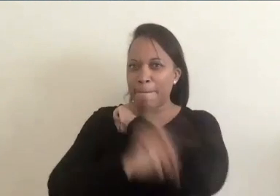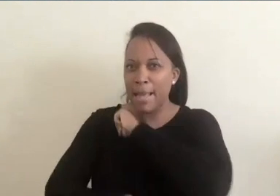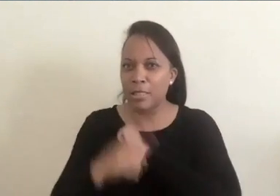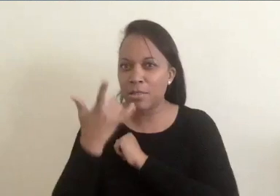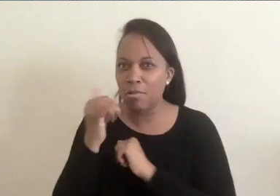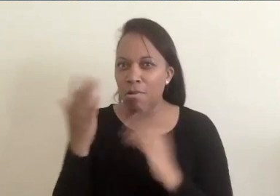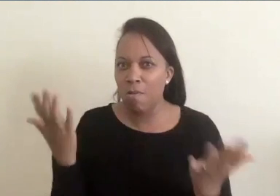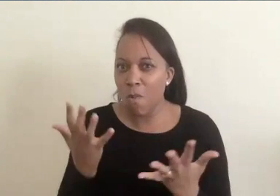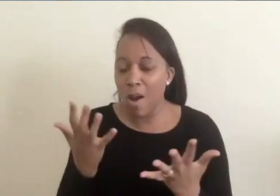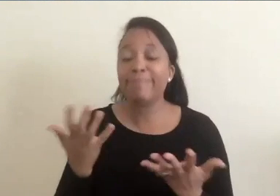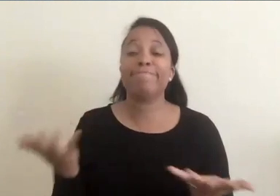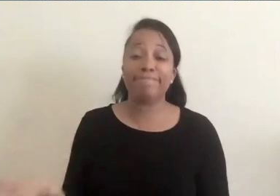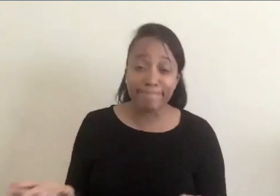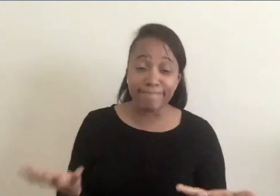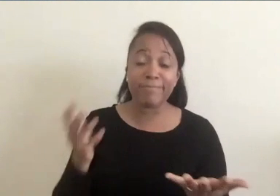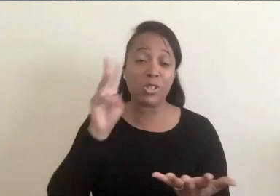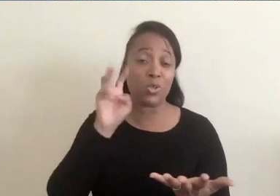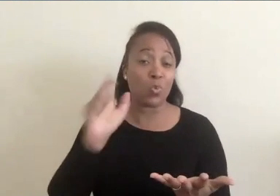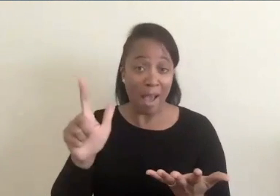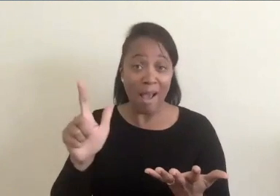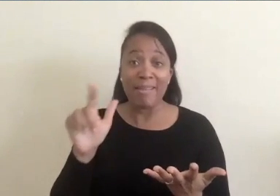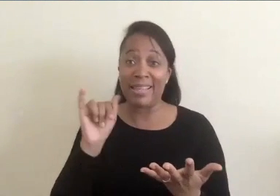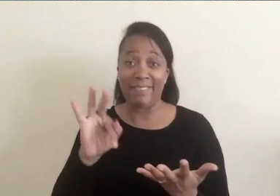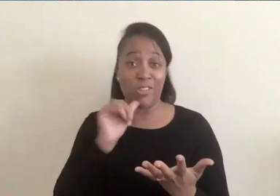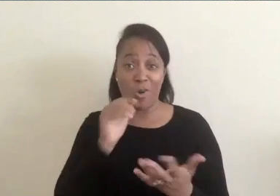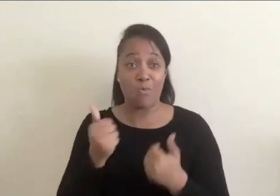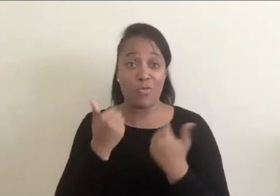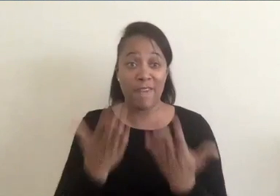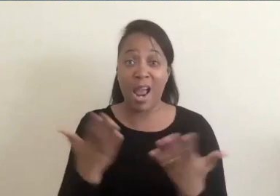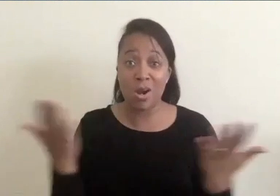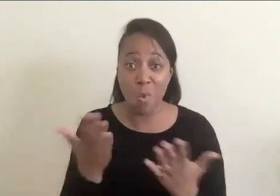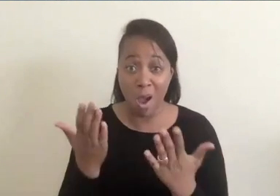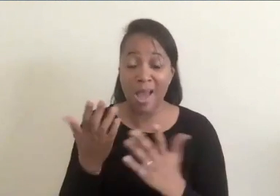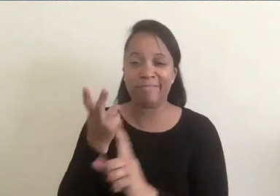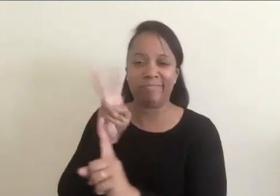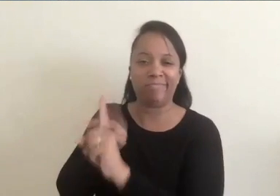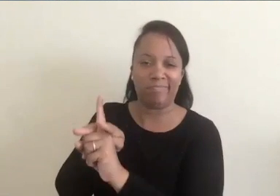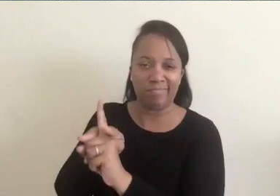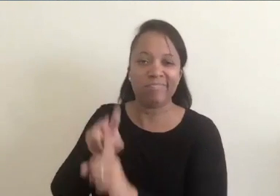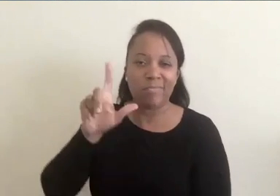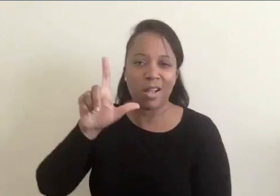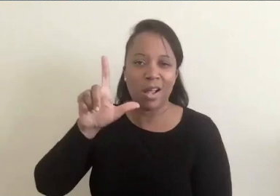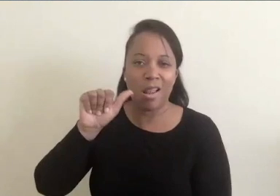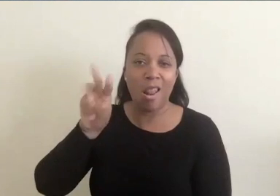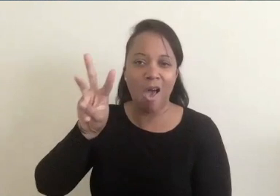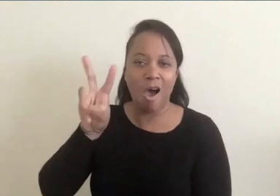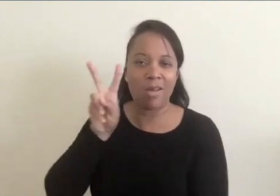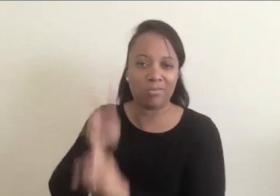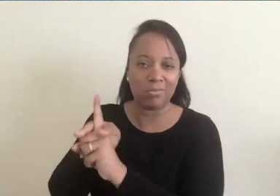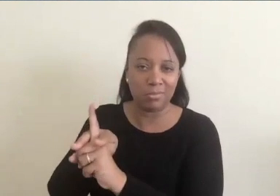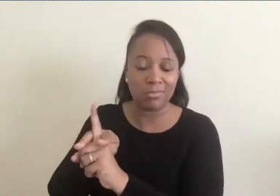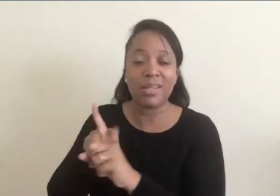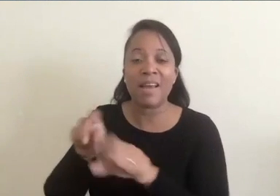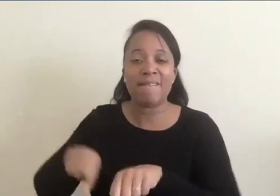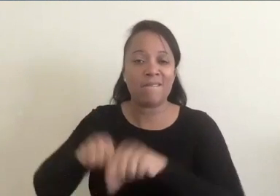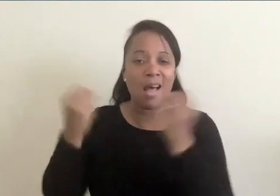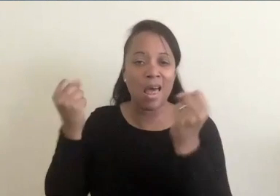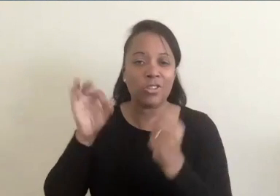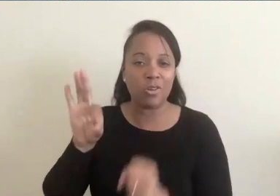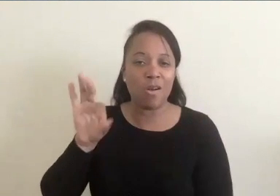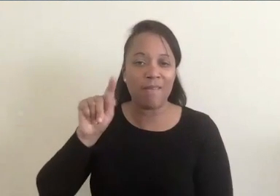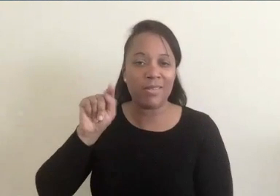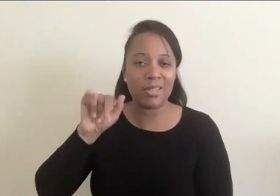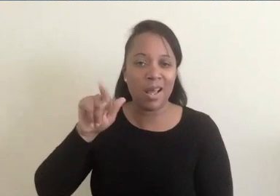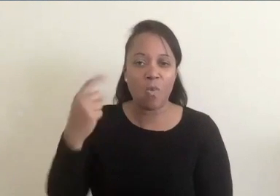it? Well, worst case scenario is that there's a claim made, there's a lawsuit that's filed, a violation of Title